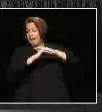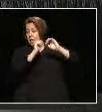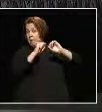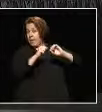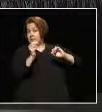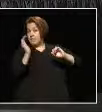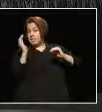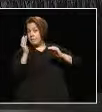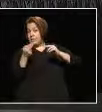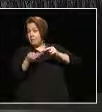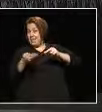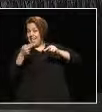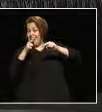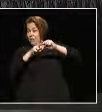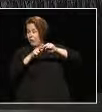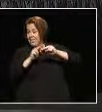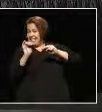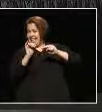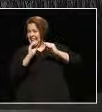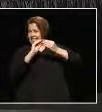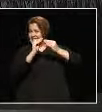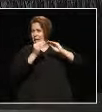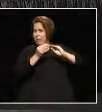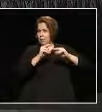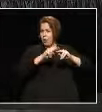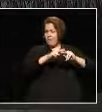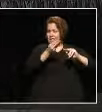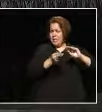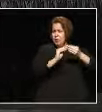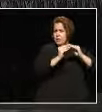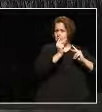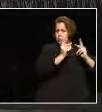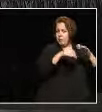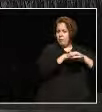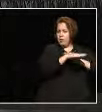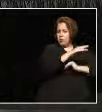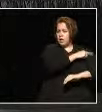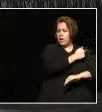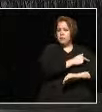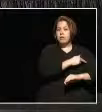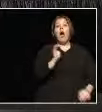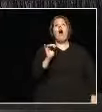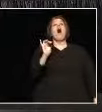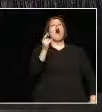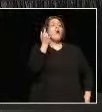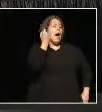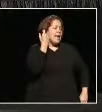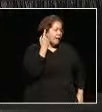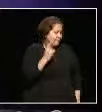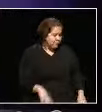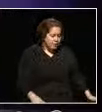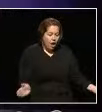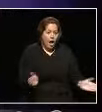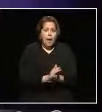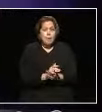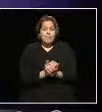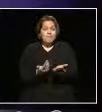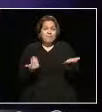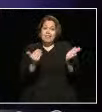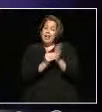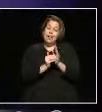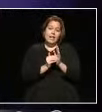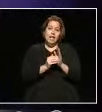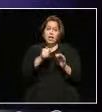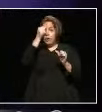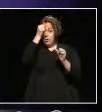be increasing at the same rate of the decreasing hospitalizations? Oh, I see. Well, again, remember